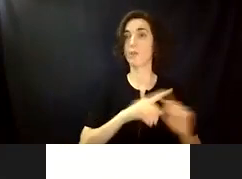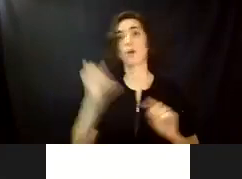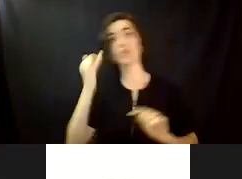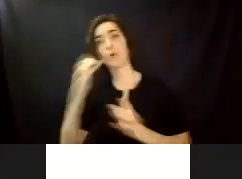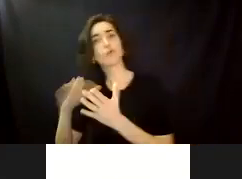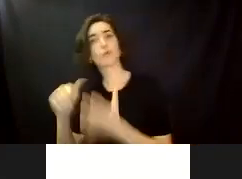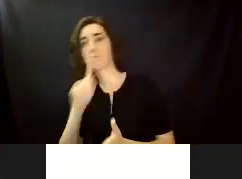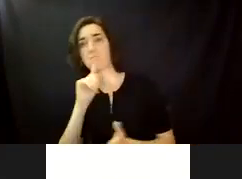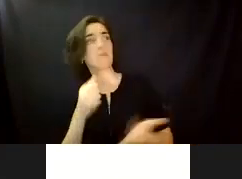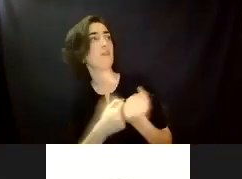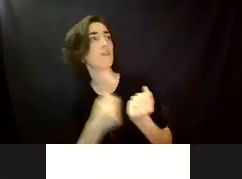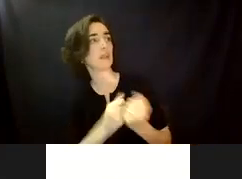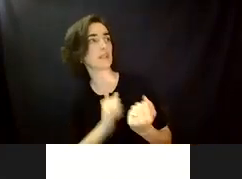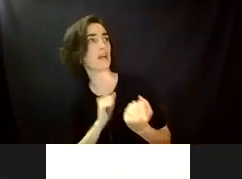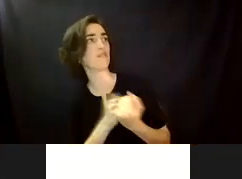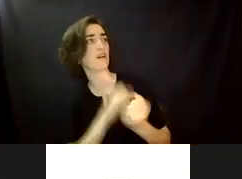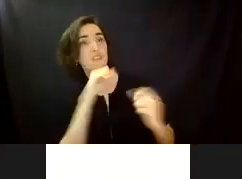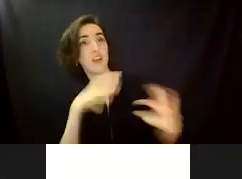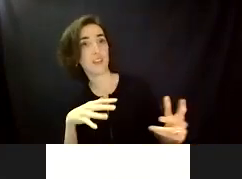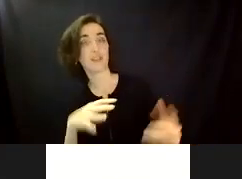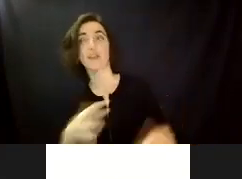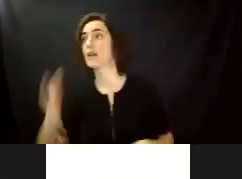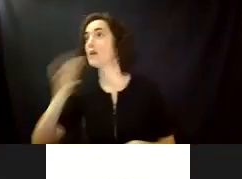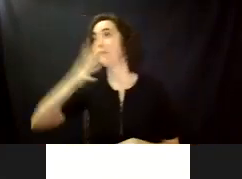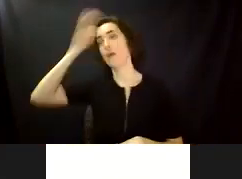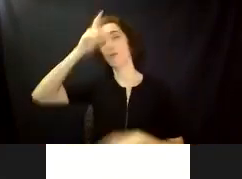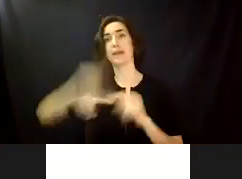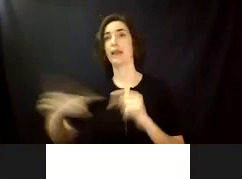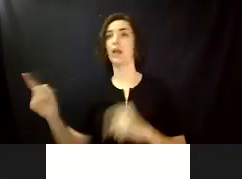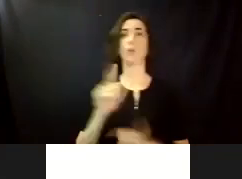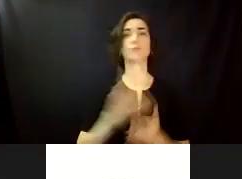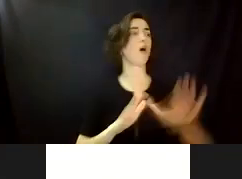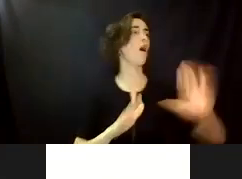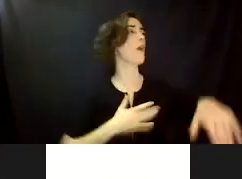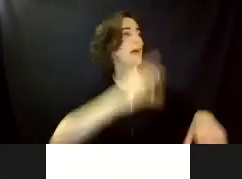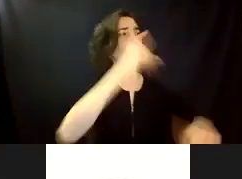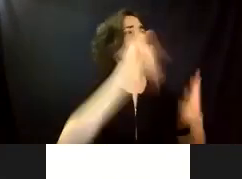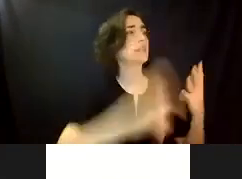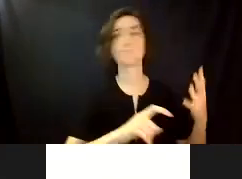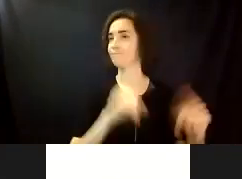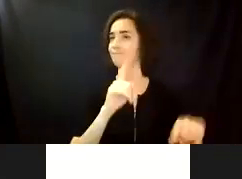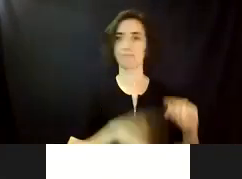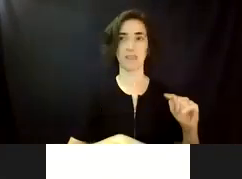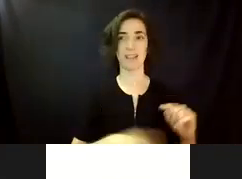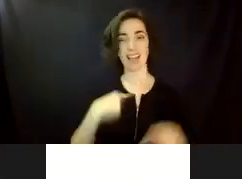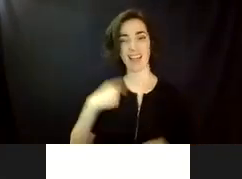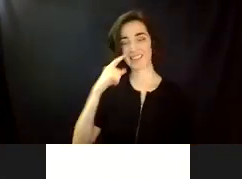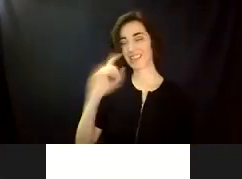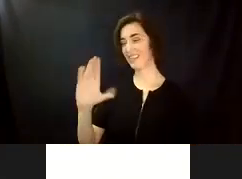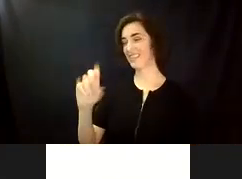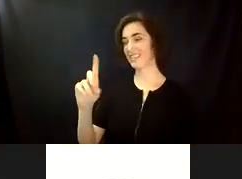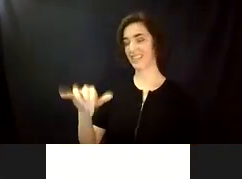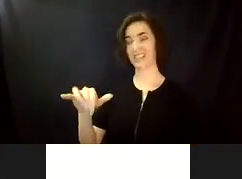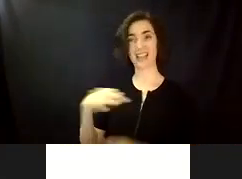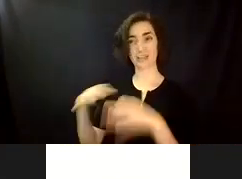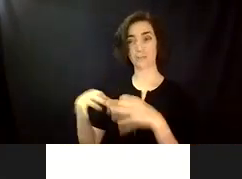for themselves, their parents can no longer come up there and say, hey, my kid needs. So like I think Cindy had said, there's that strong divide between